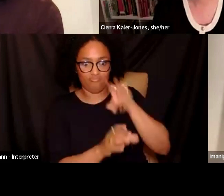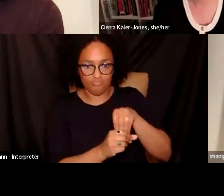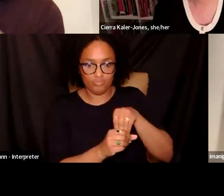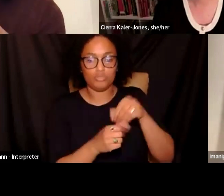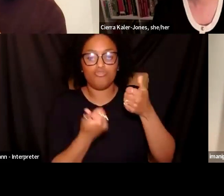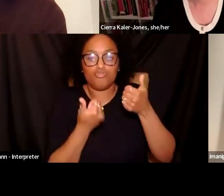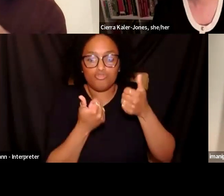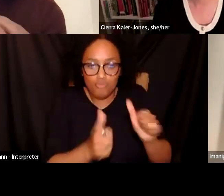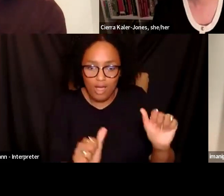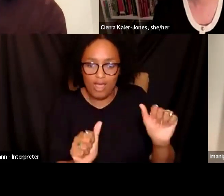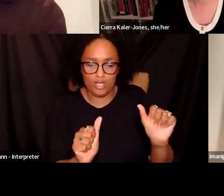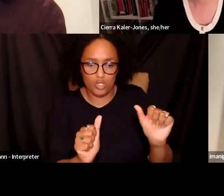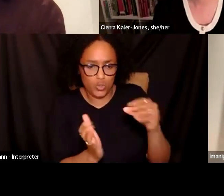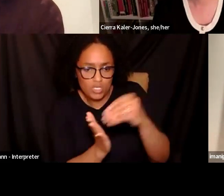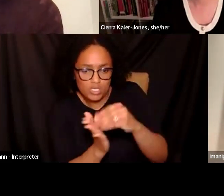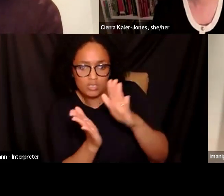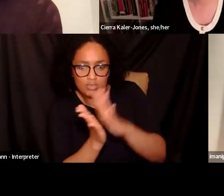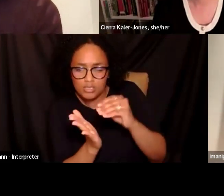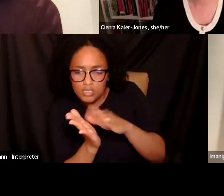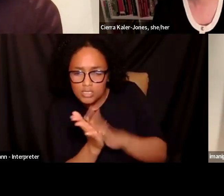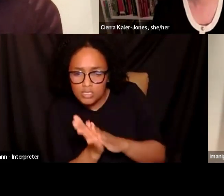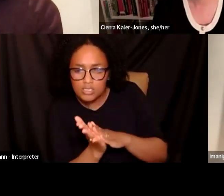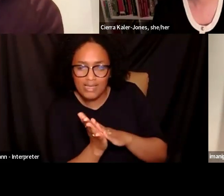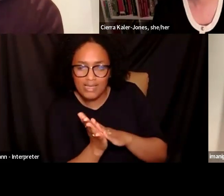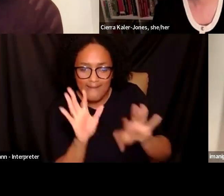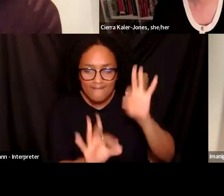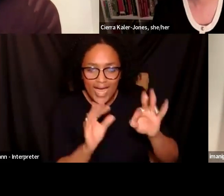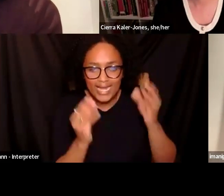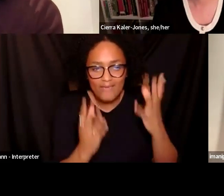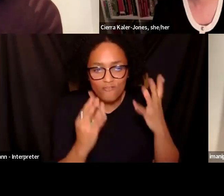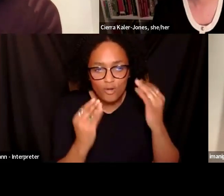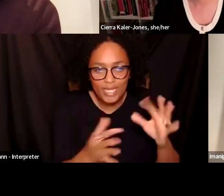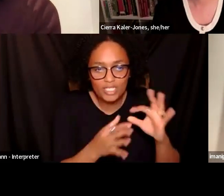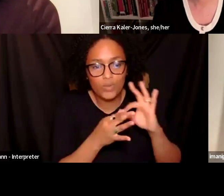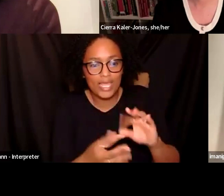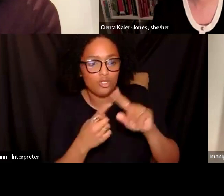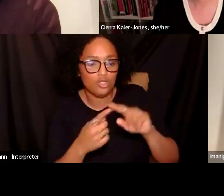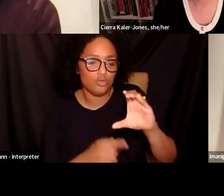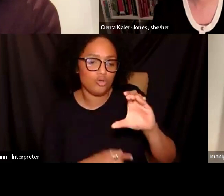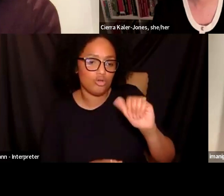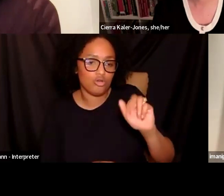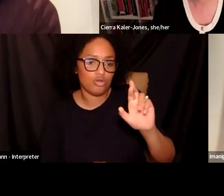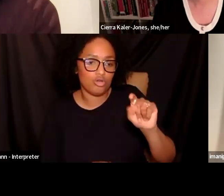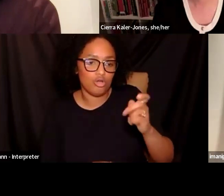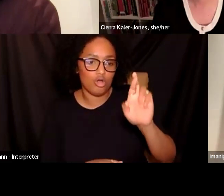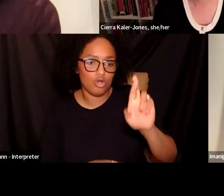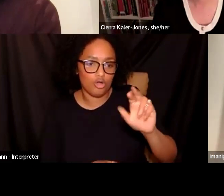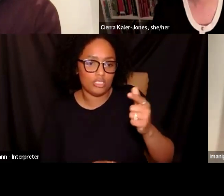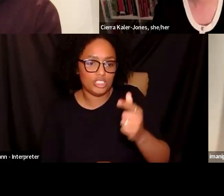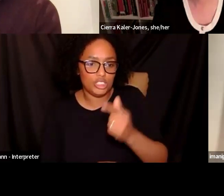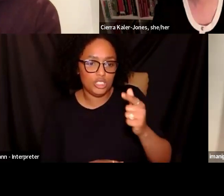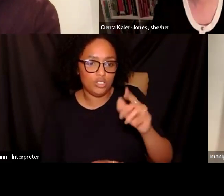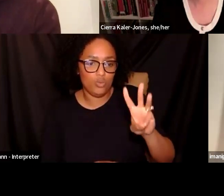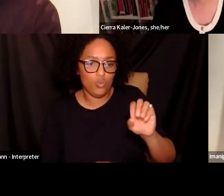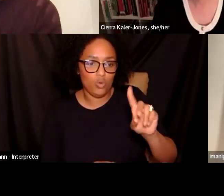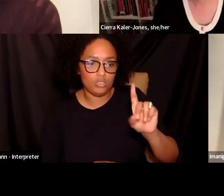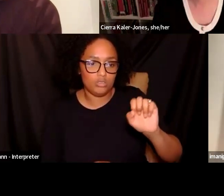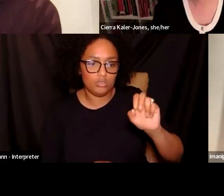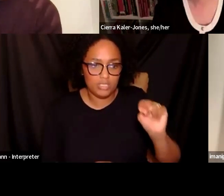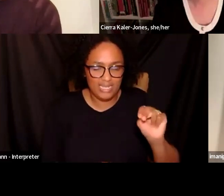document how Carter G. Woodson's partnership with Black teachers across the country really helped